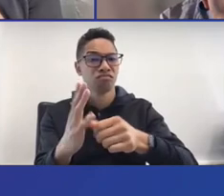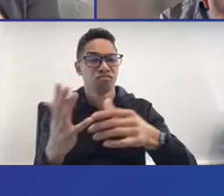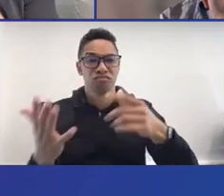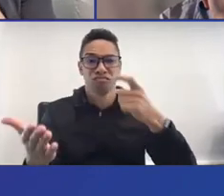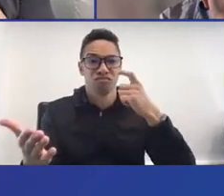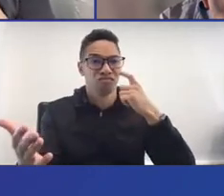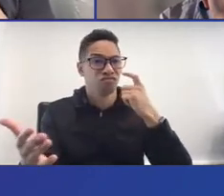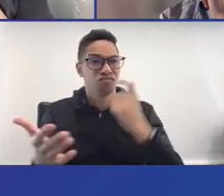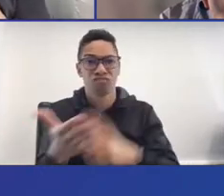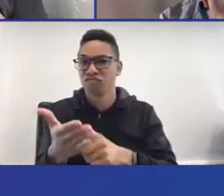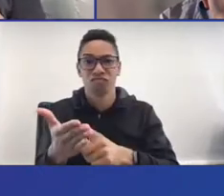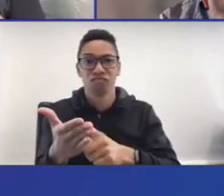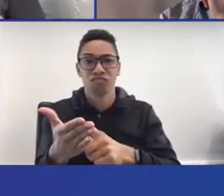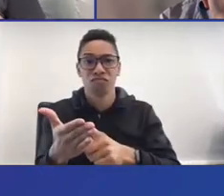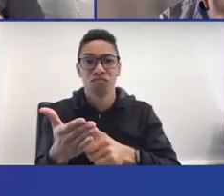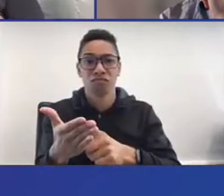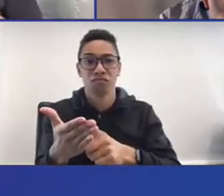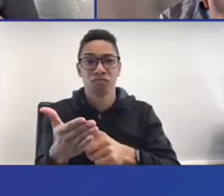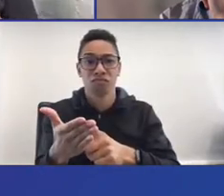reckoning.